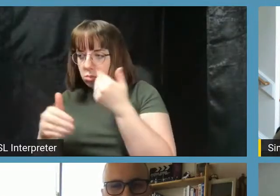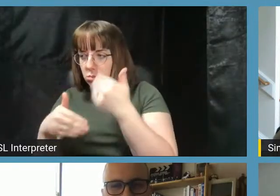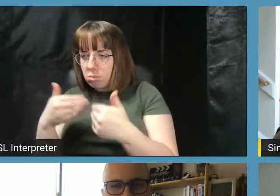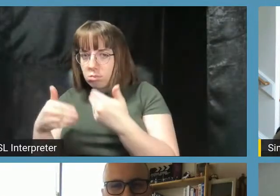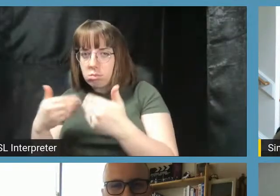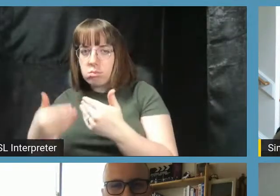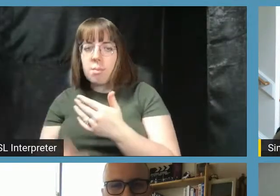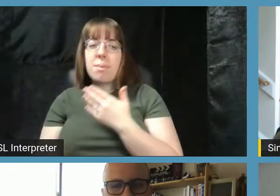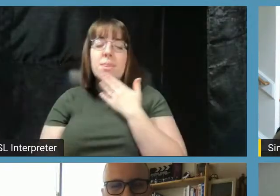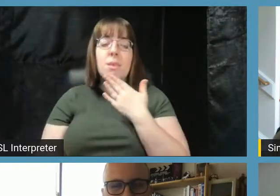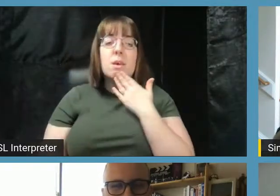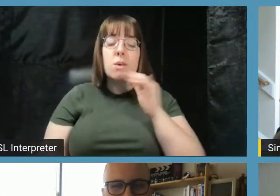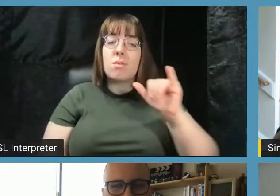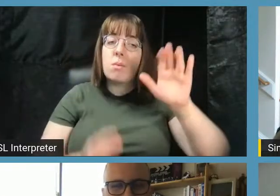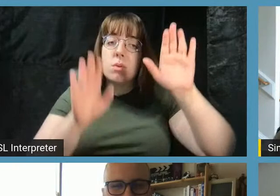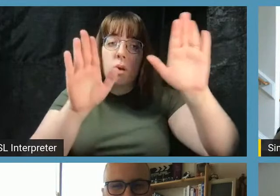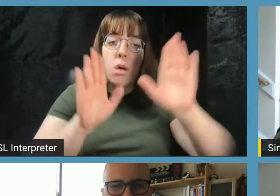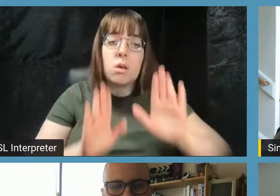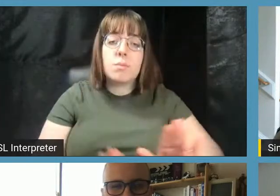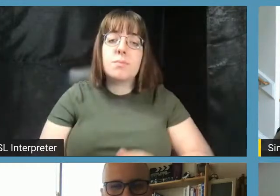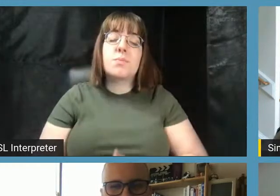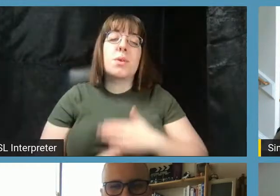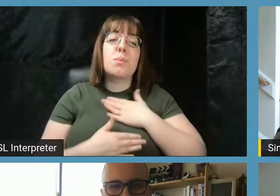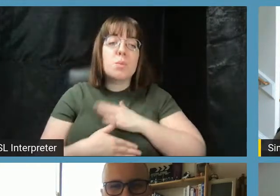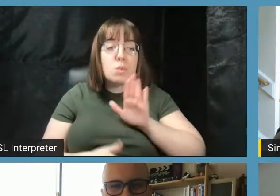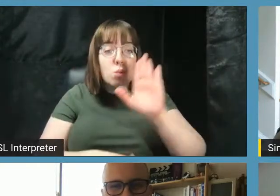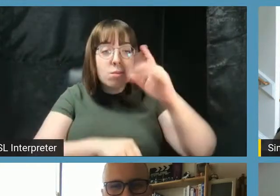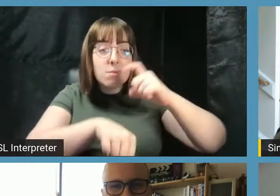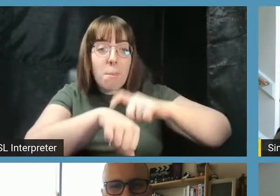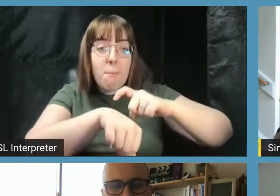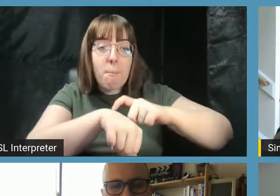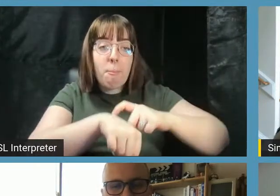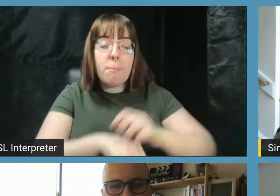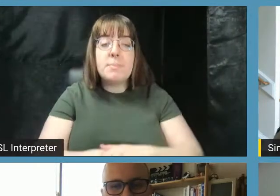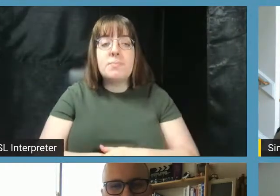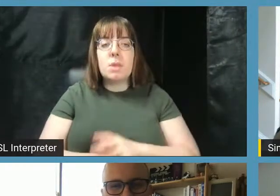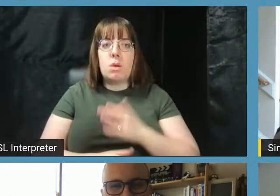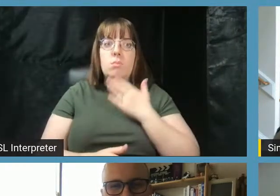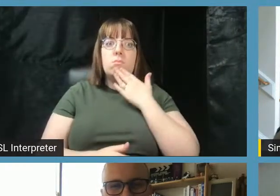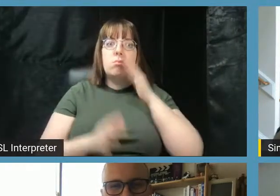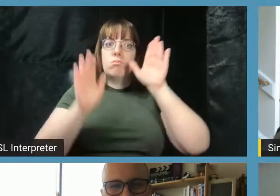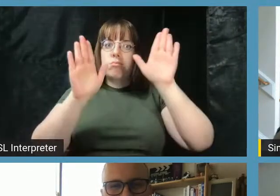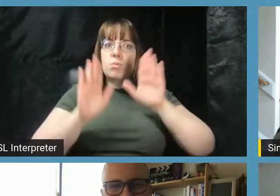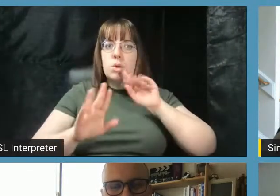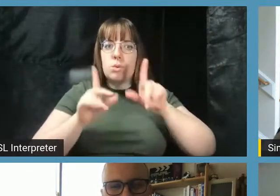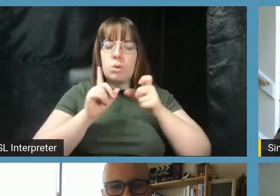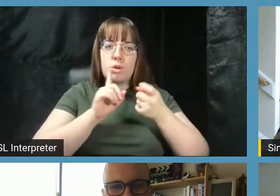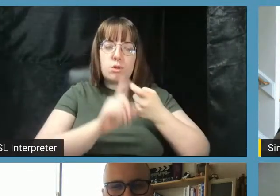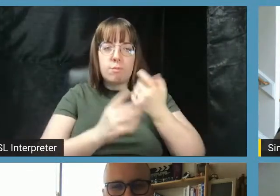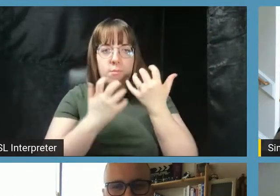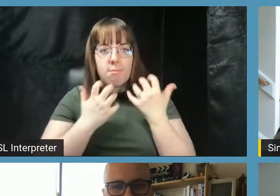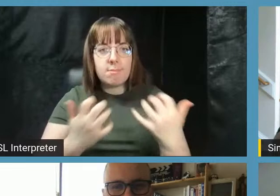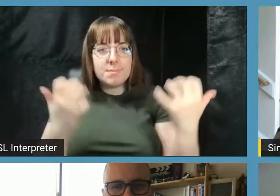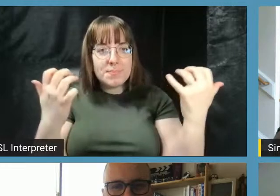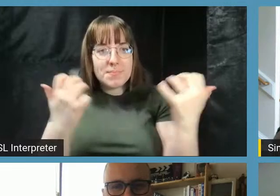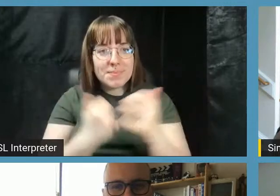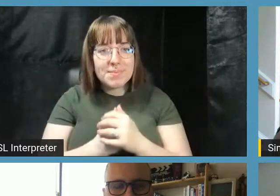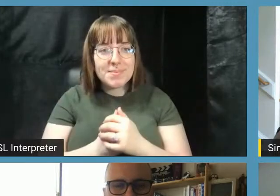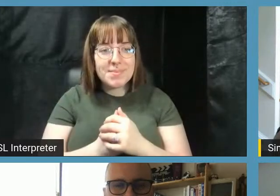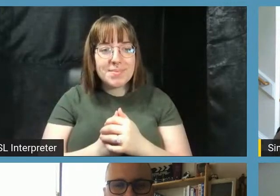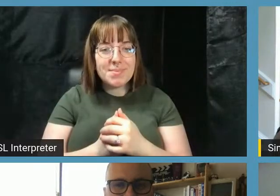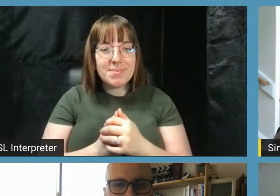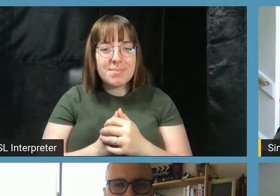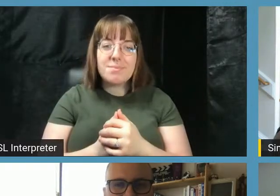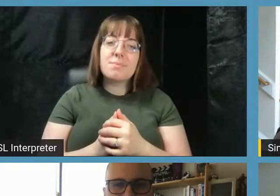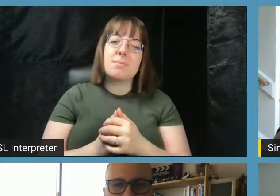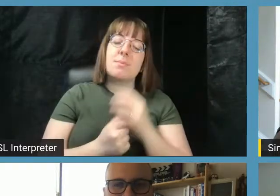was awesome. And I appreciate your time and all of the great questions from our attendees, and adding